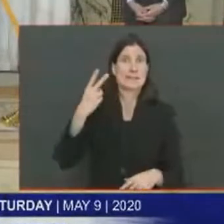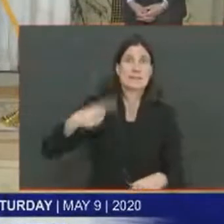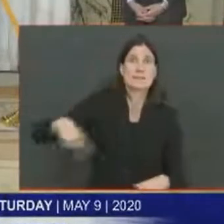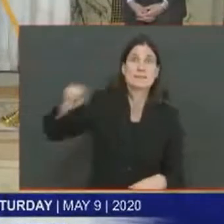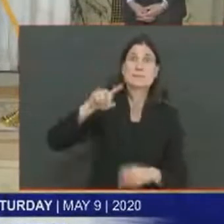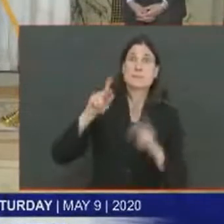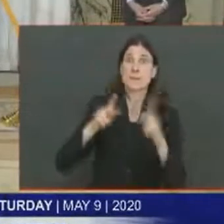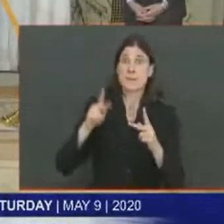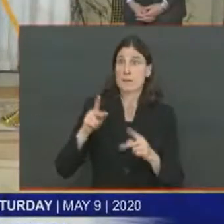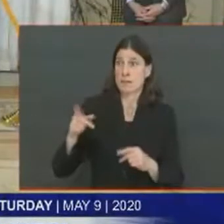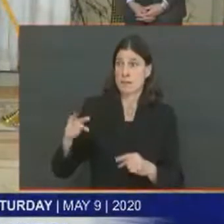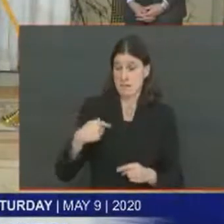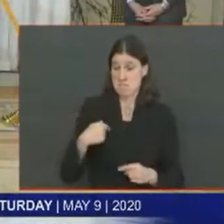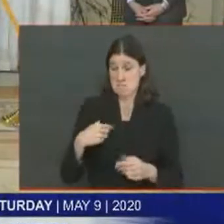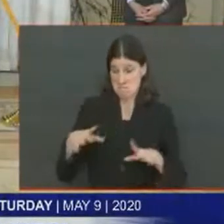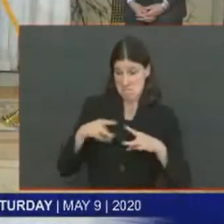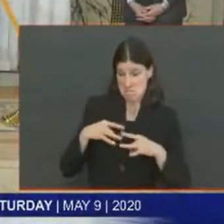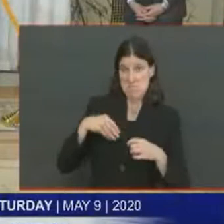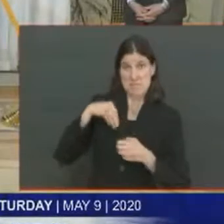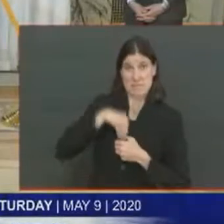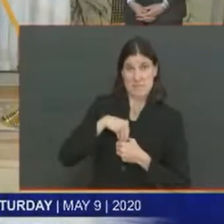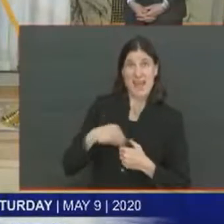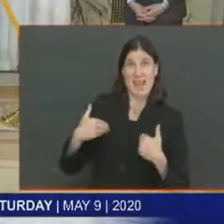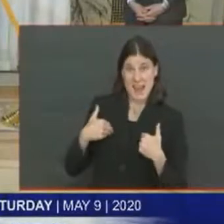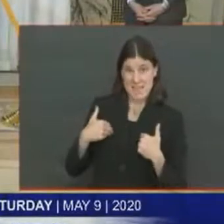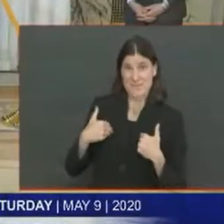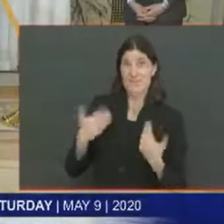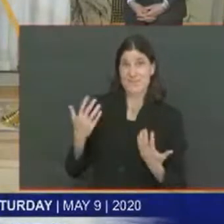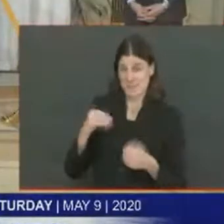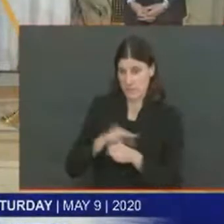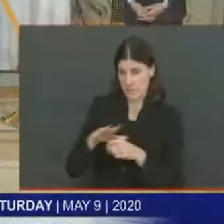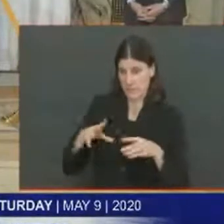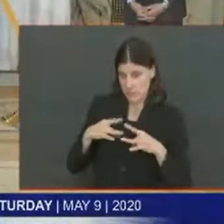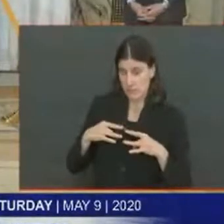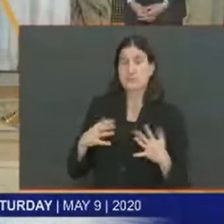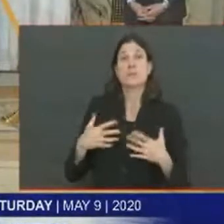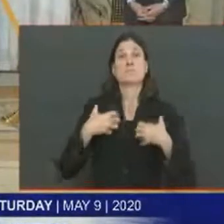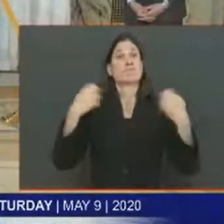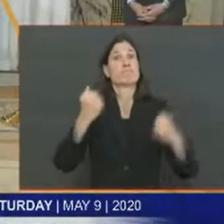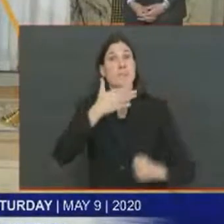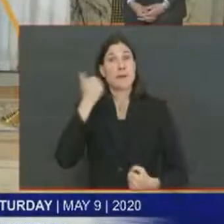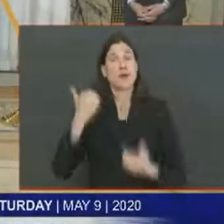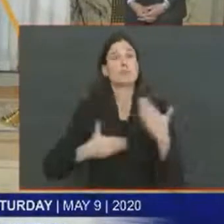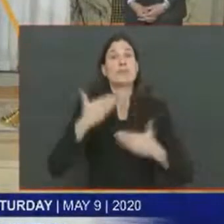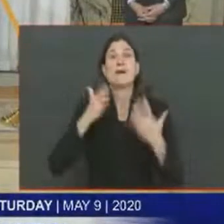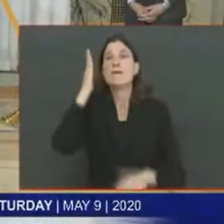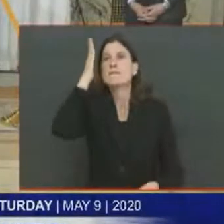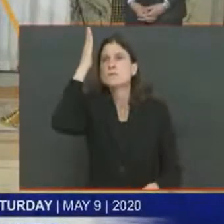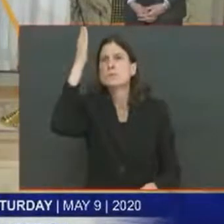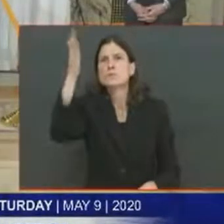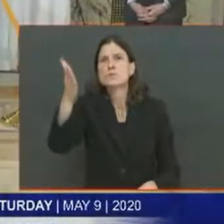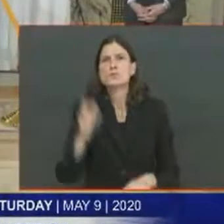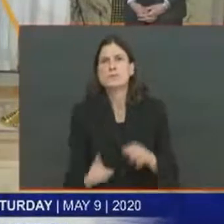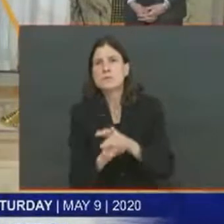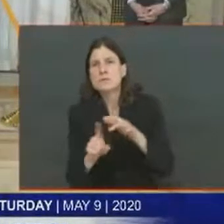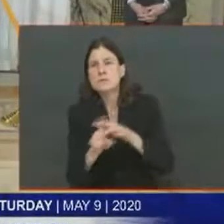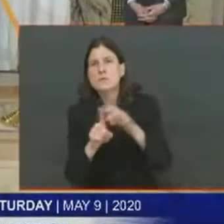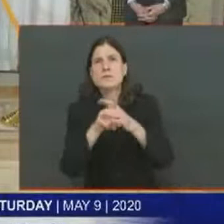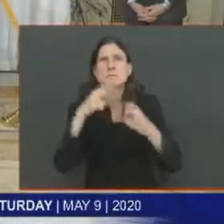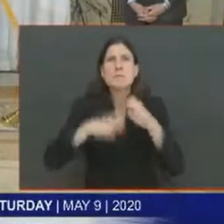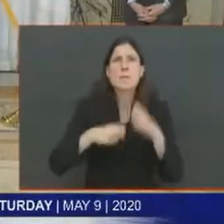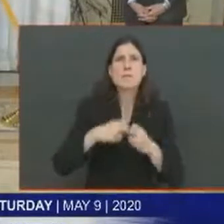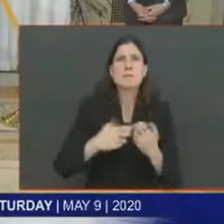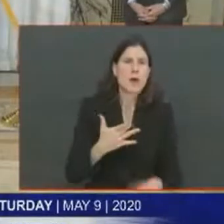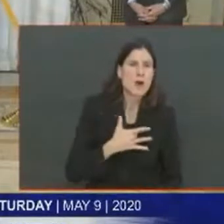nationally and internationally, we are all going to learn together, particularly with the countries that are ahead of us in terms